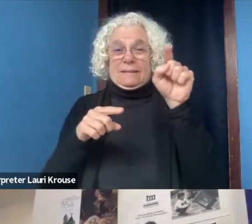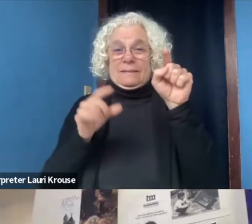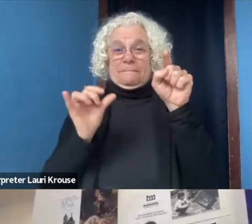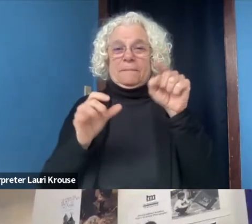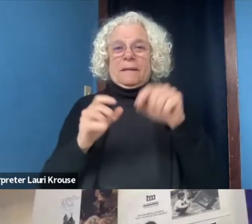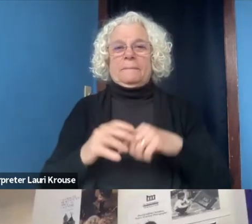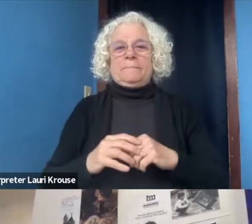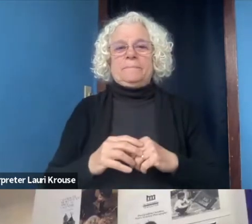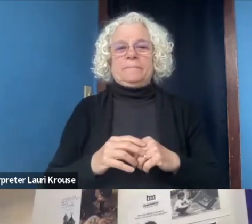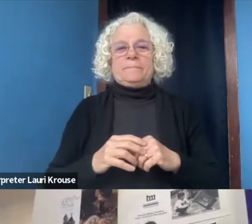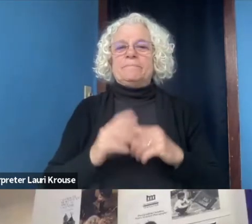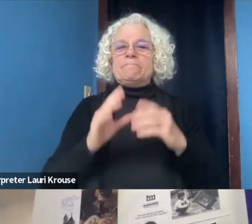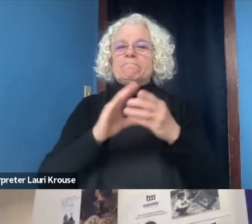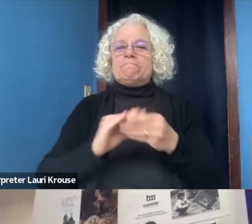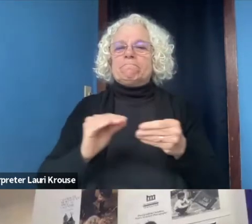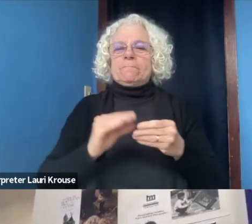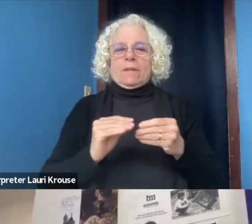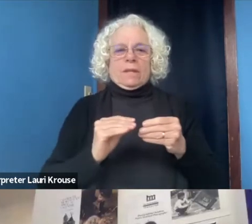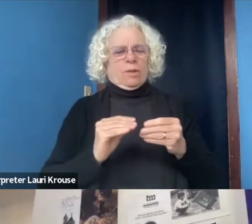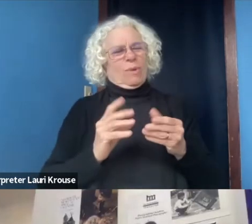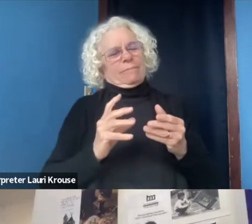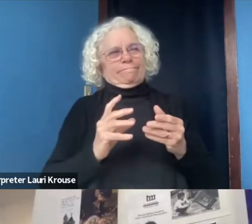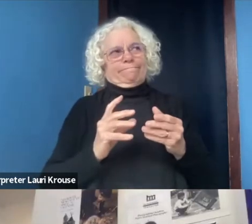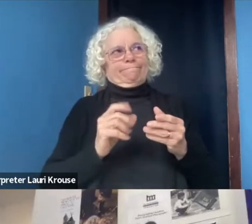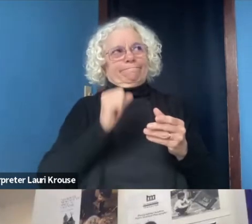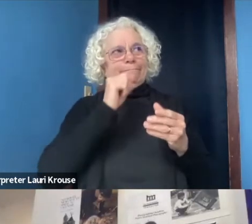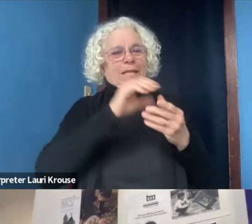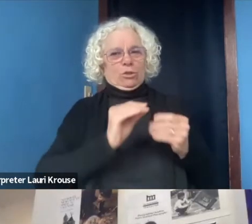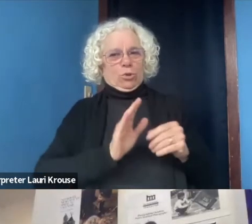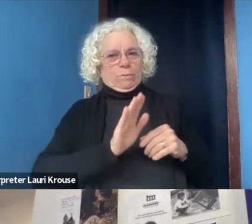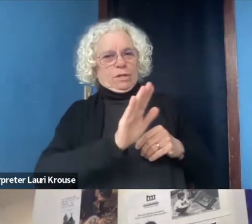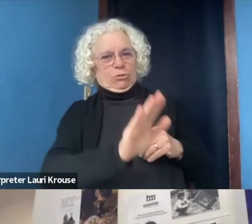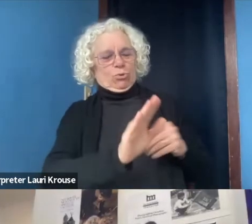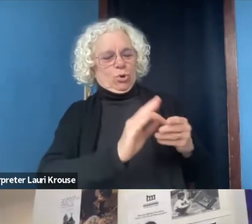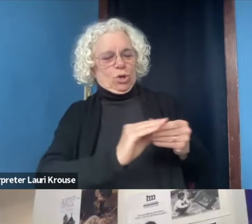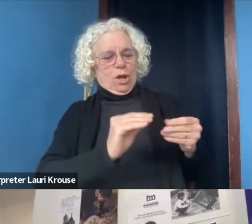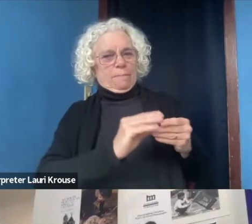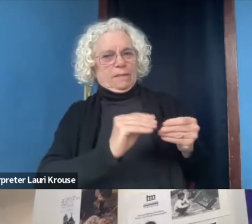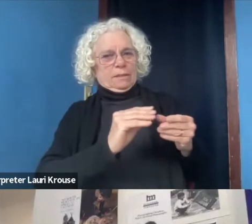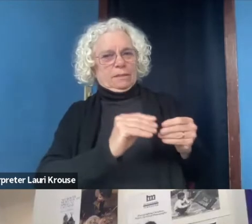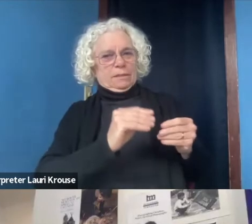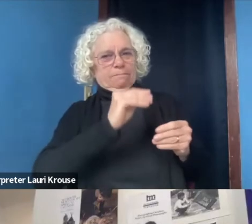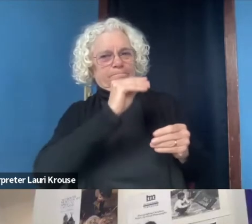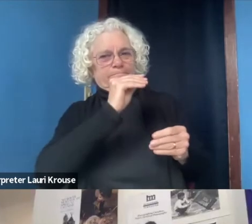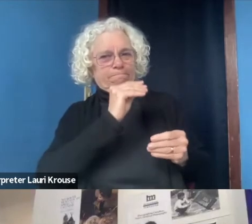not the story, but the words that have been spoken into the wind